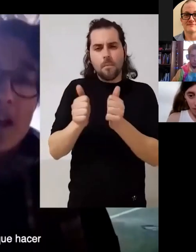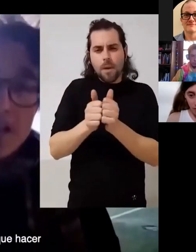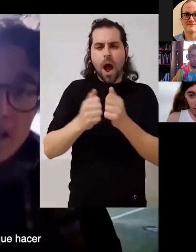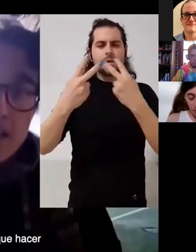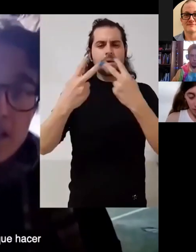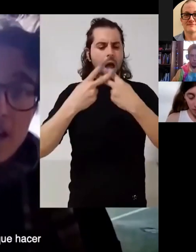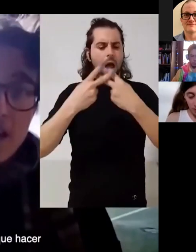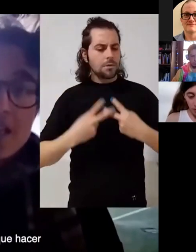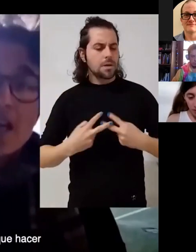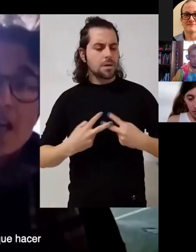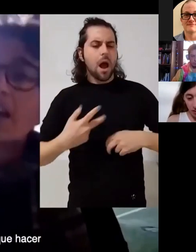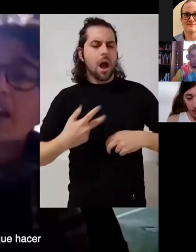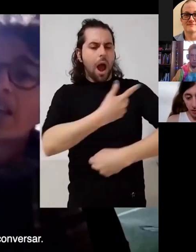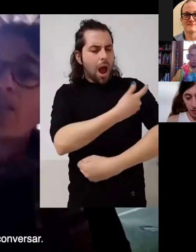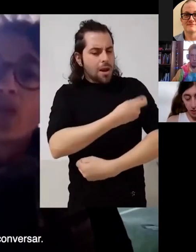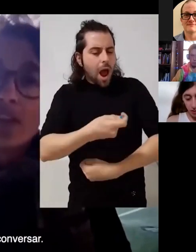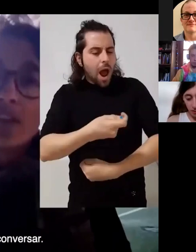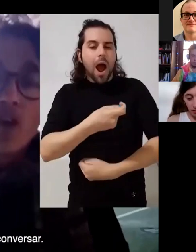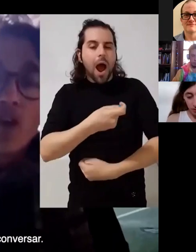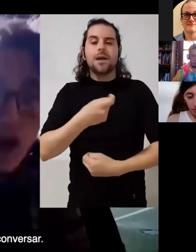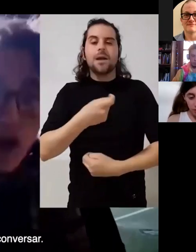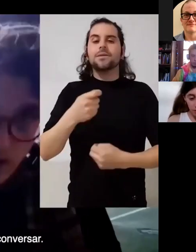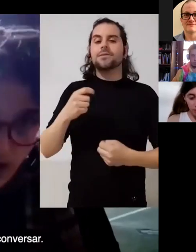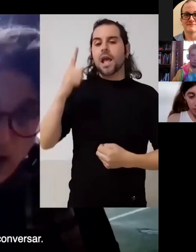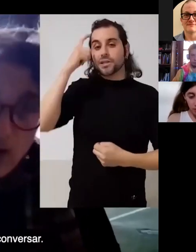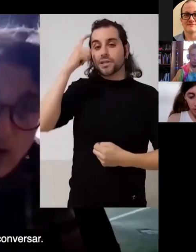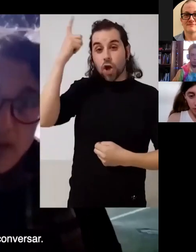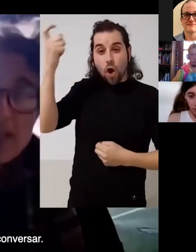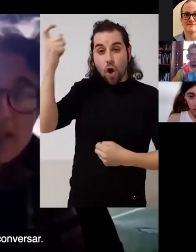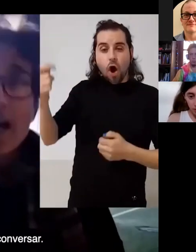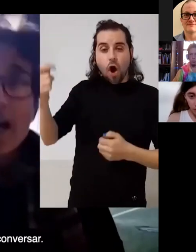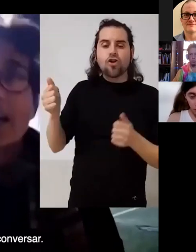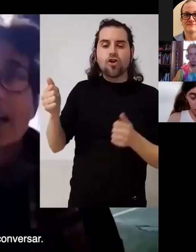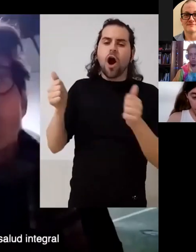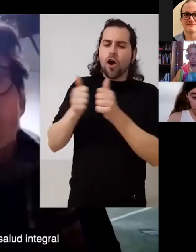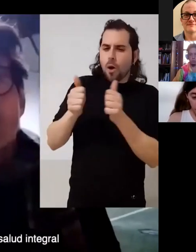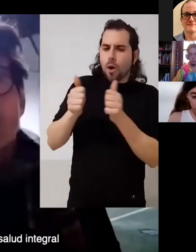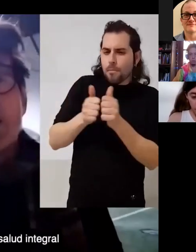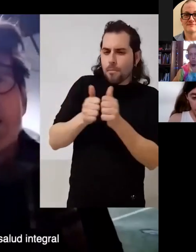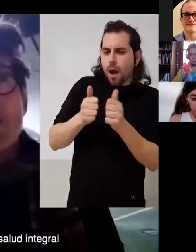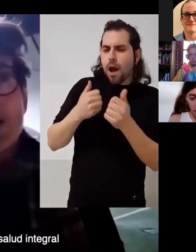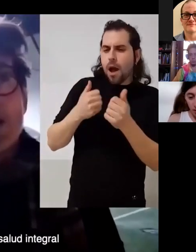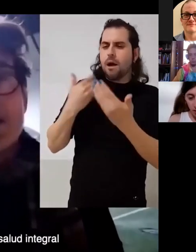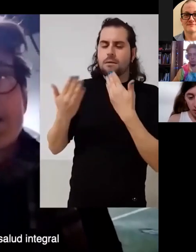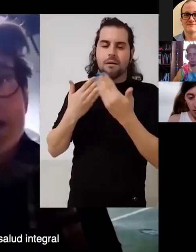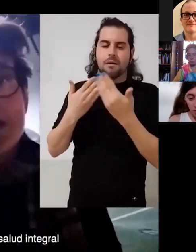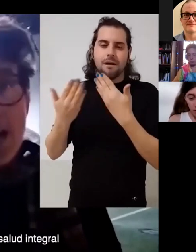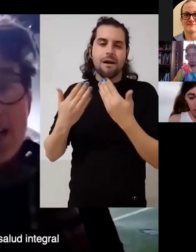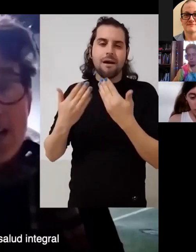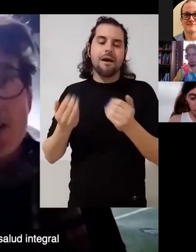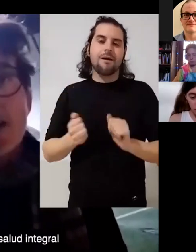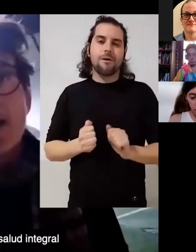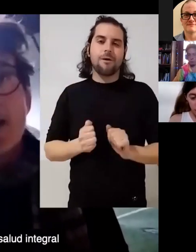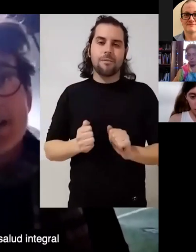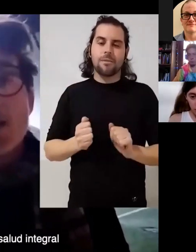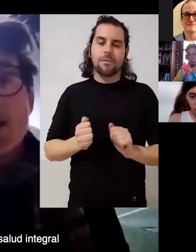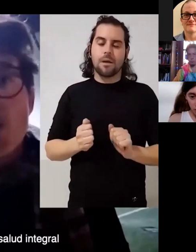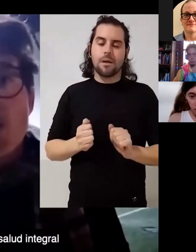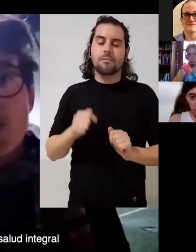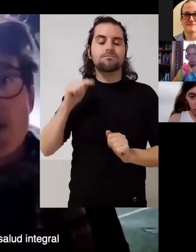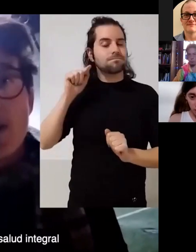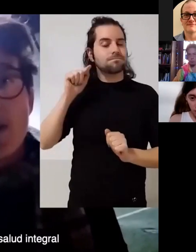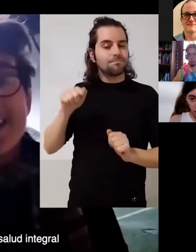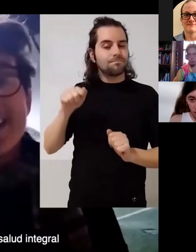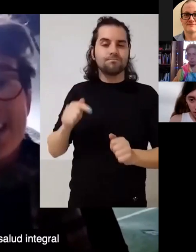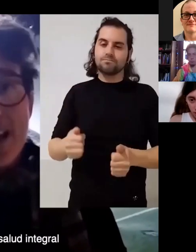project. There I started my hormonal treatment. I had the necessary tests. I had a psychologist or therapist I could